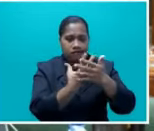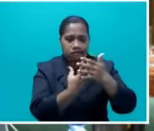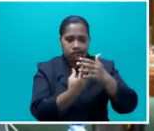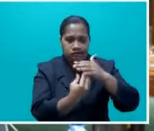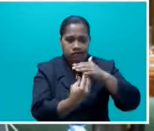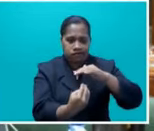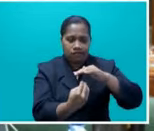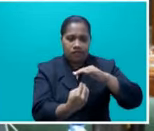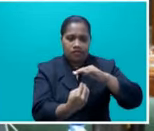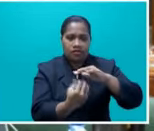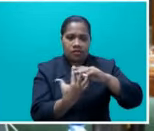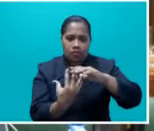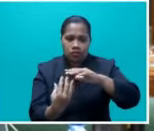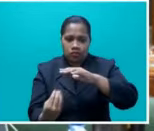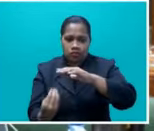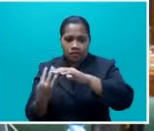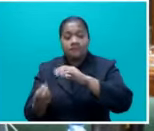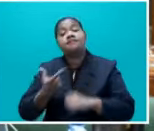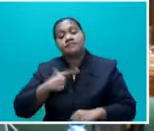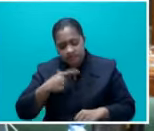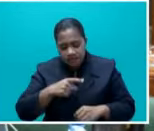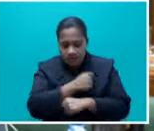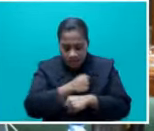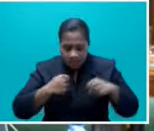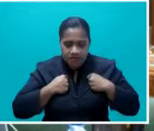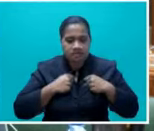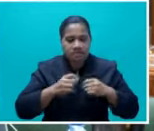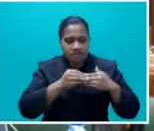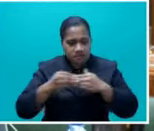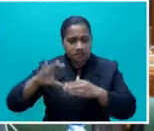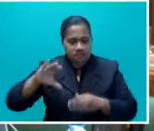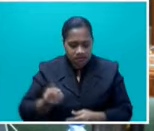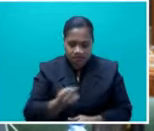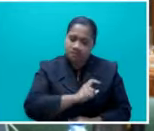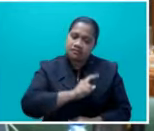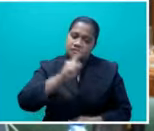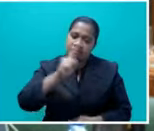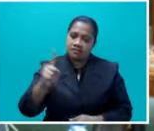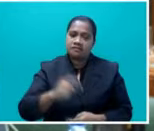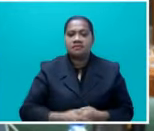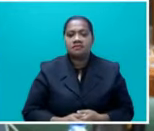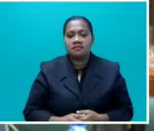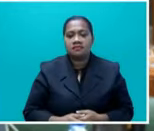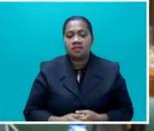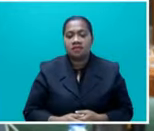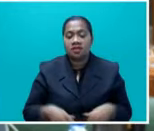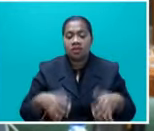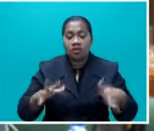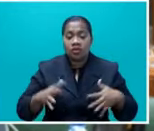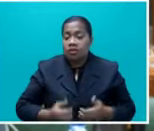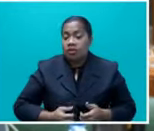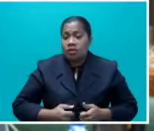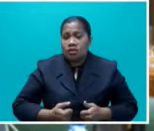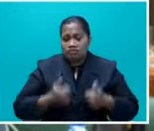is why our leaders must go to COP, Madam Speaker. And it was a great achievement. It was a win,